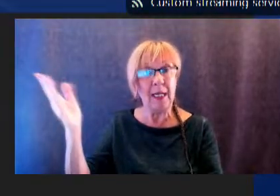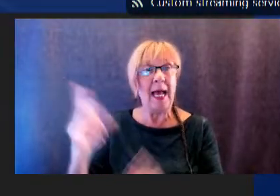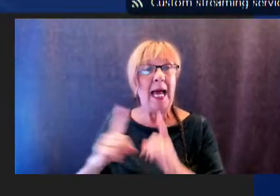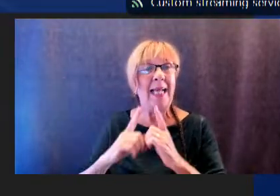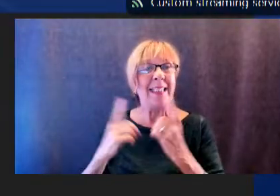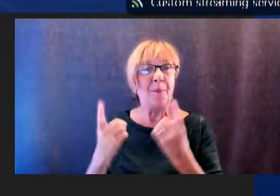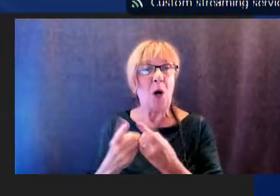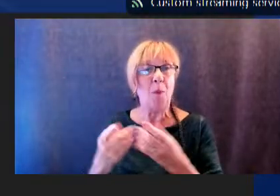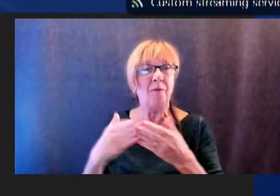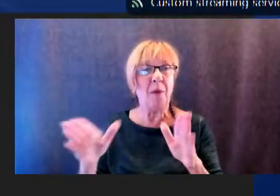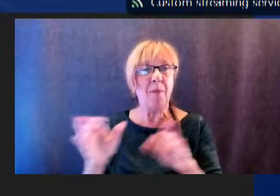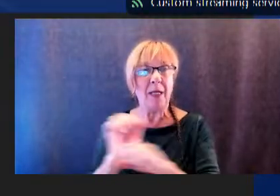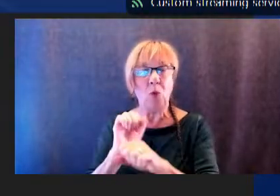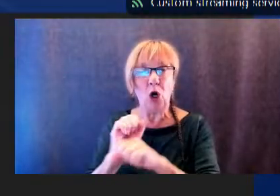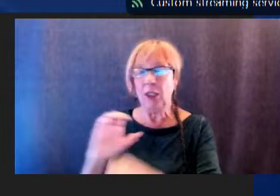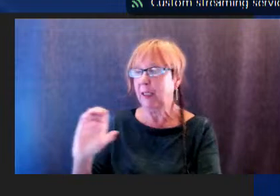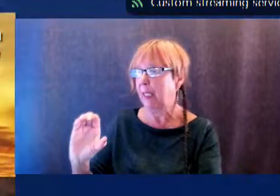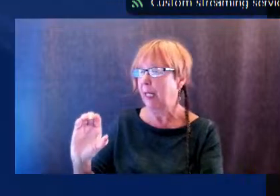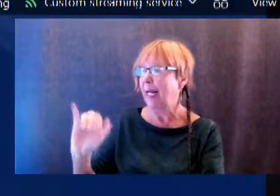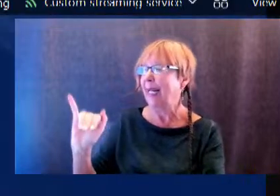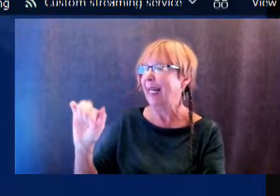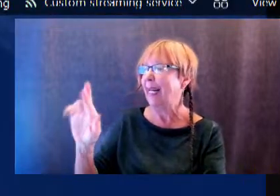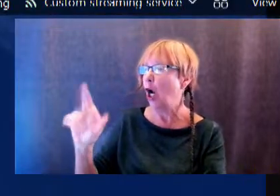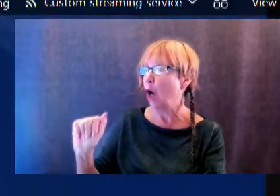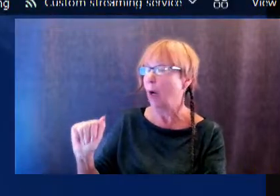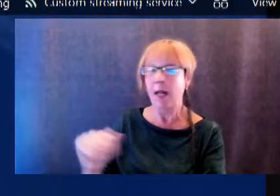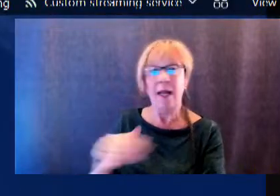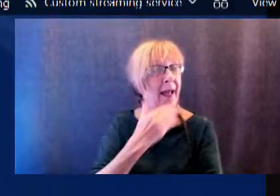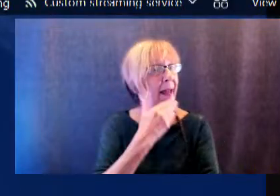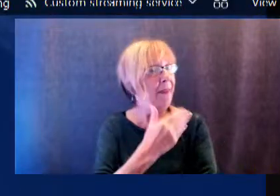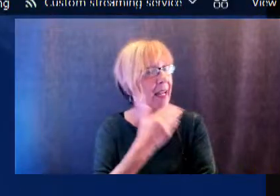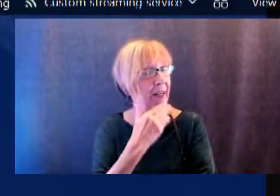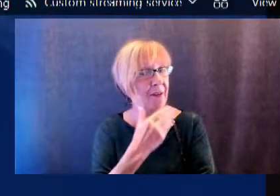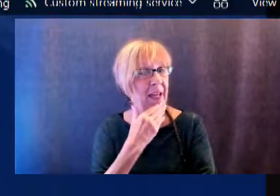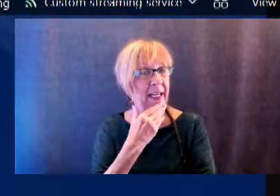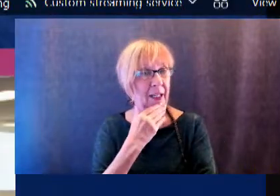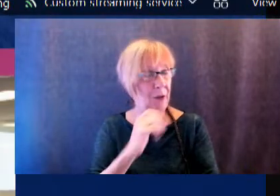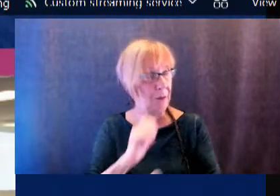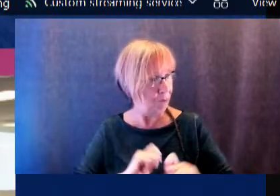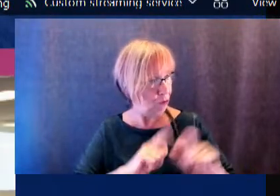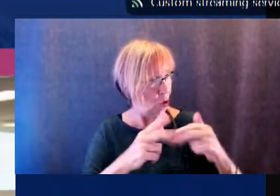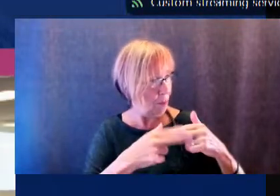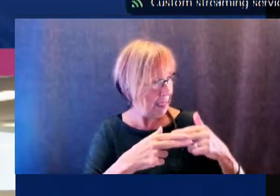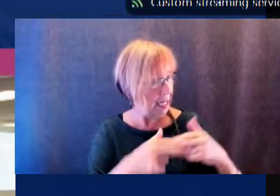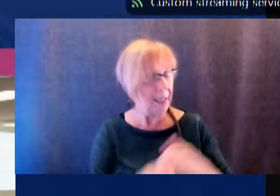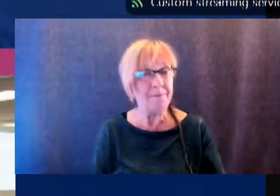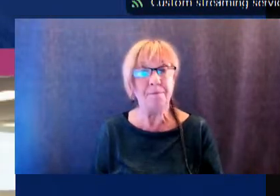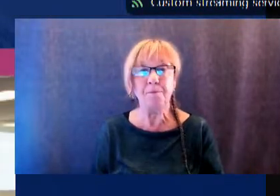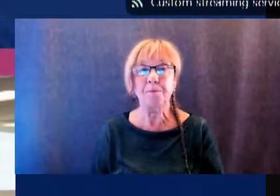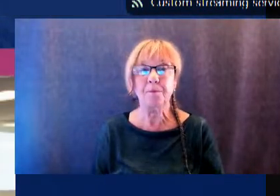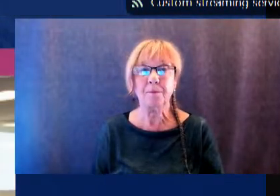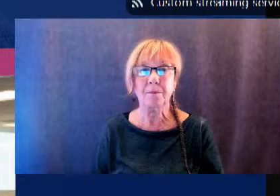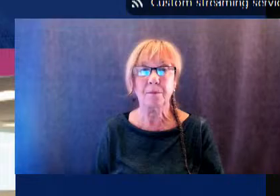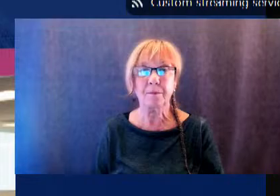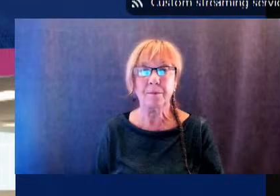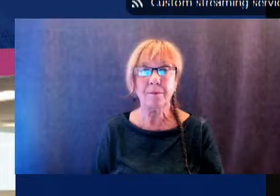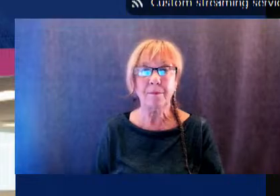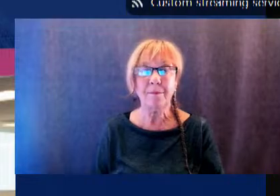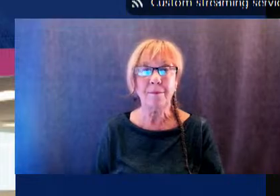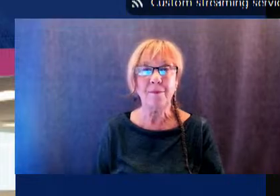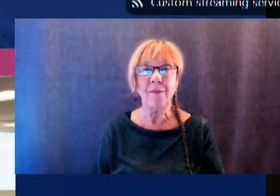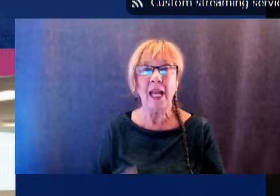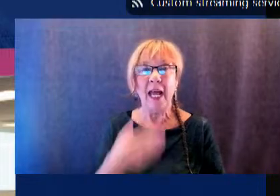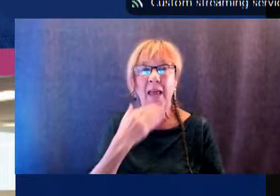Public Works. Kiara, go ahead. Great, thanks. And I'll give you a moment there to load the slides. Thank you. Great, and thanks for having me